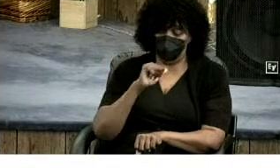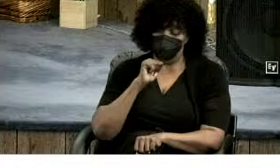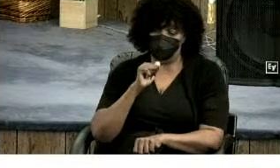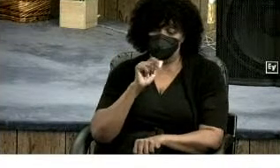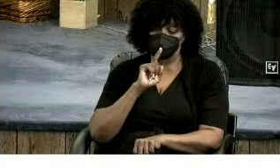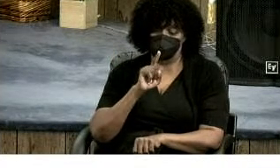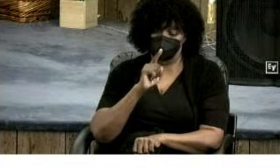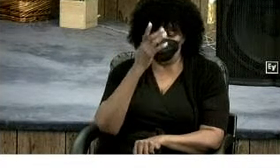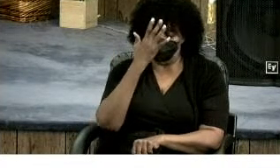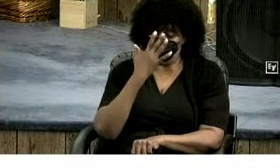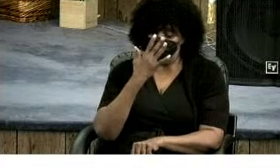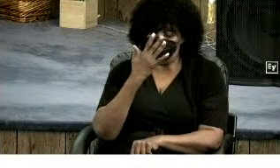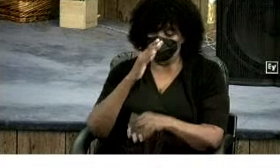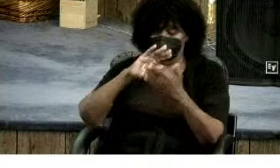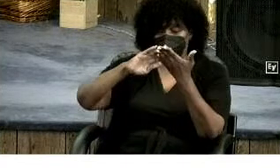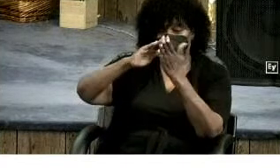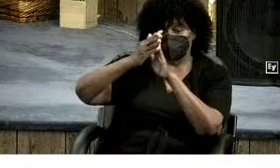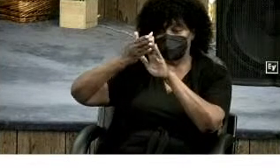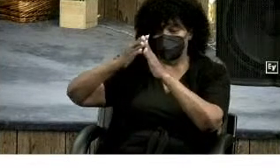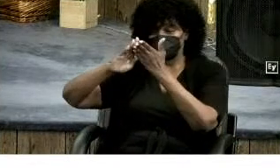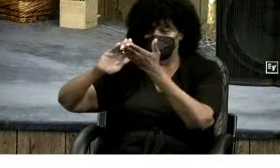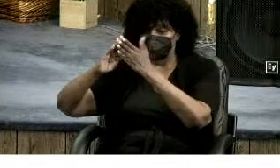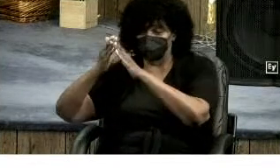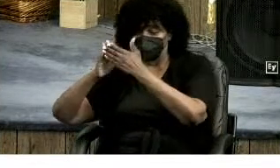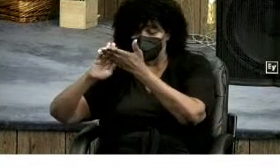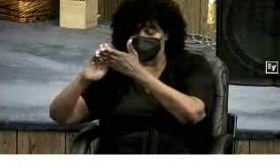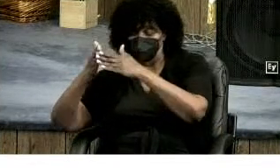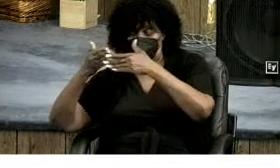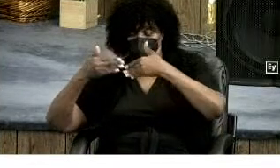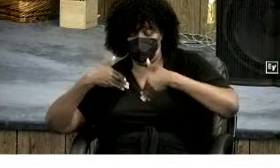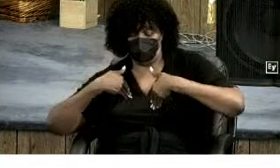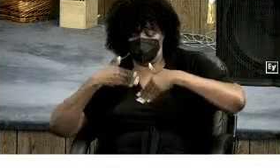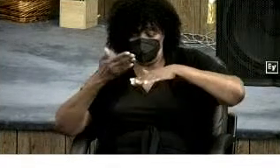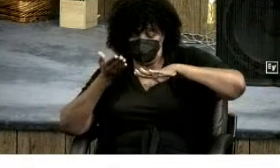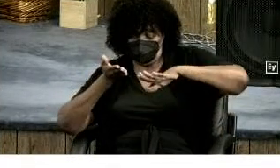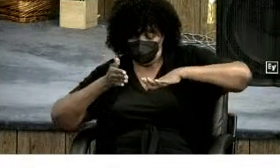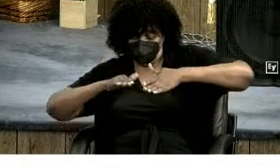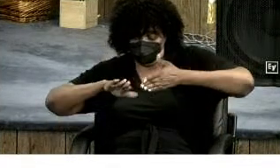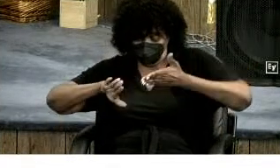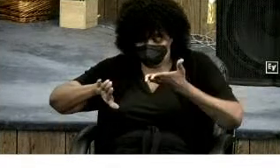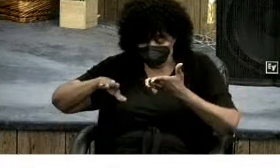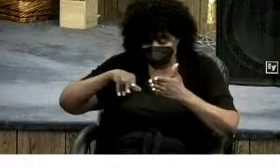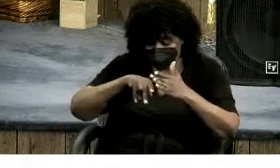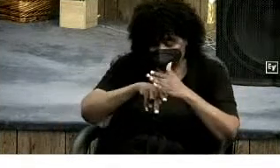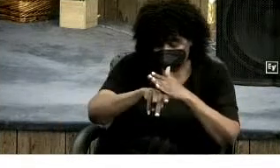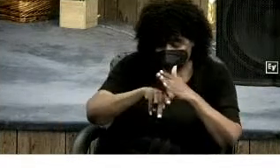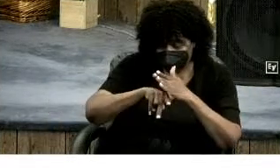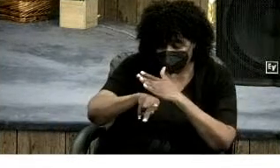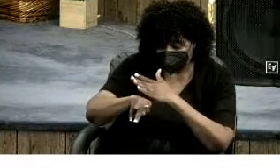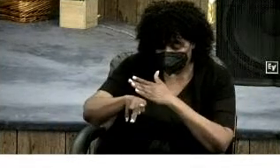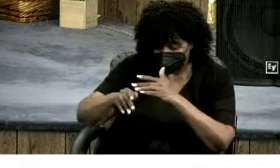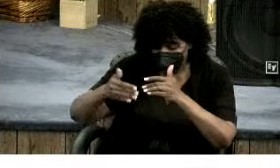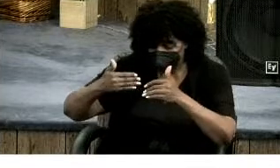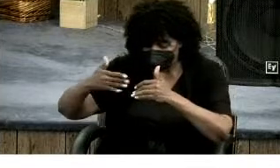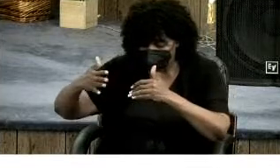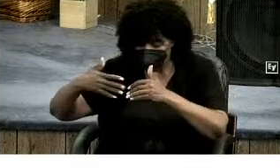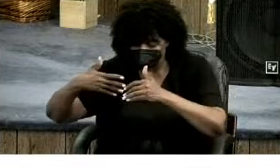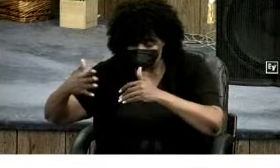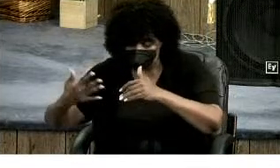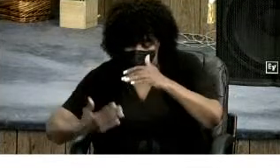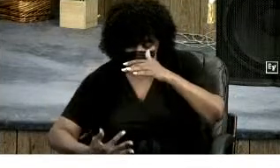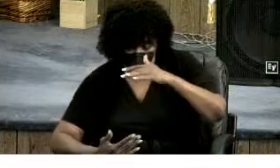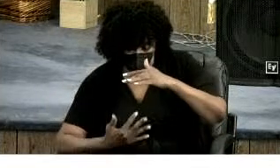ancestors' graves, lies waste and its gates have been destroyed by fire?